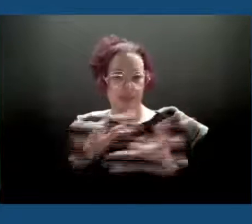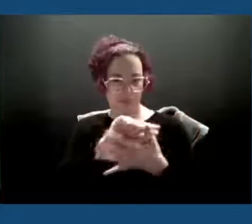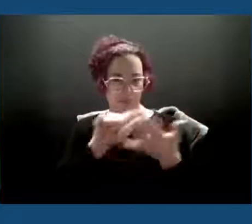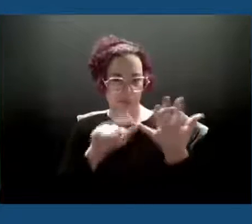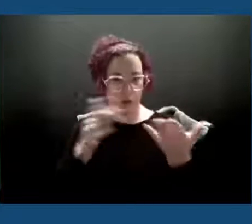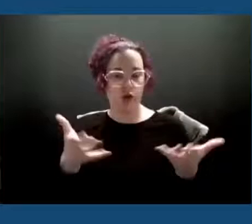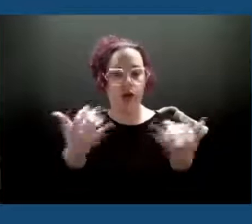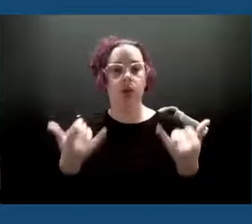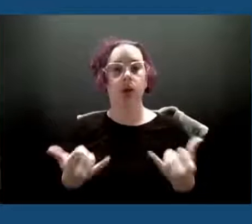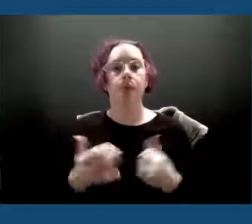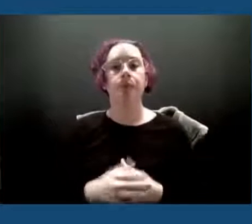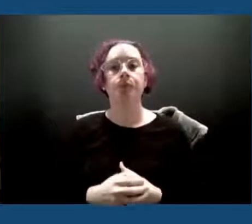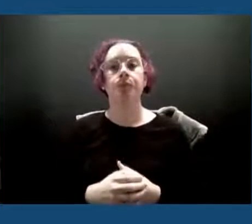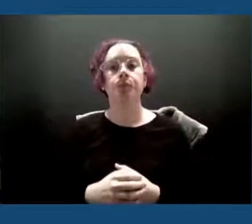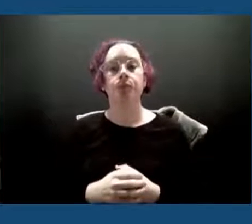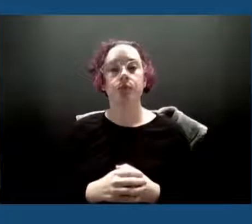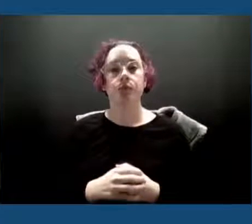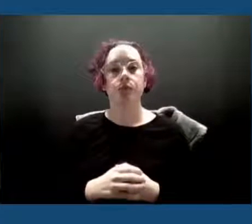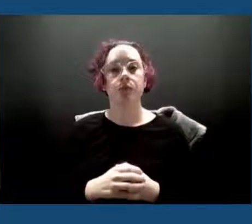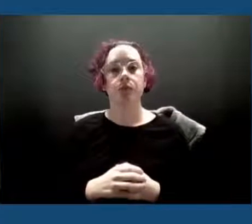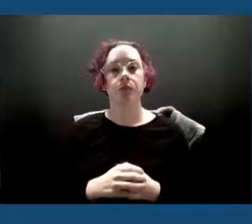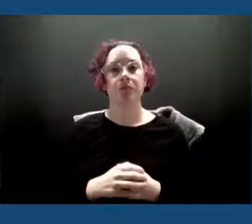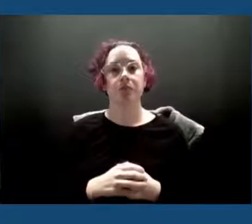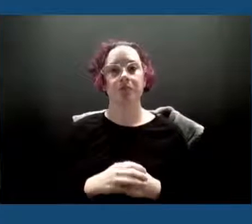Now, ladies and gentlemen,